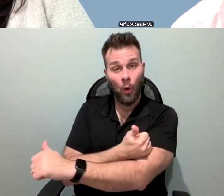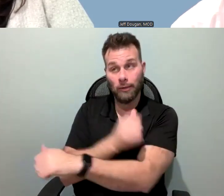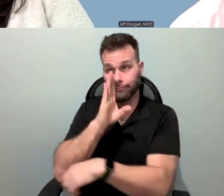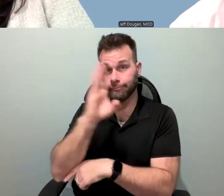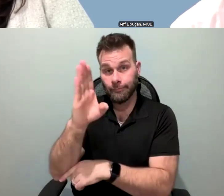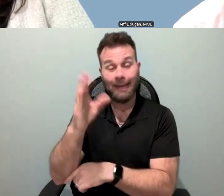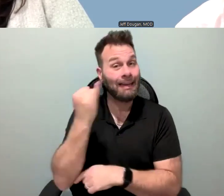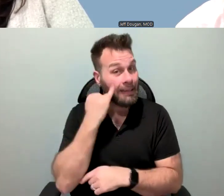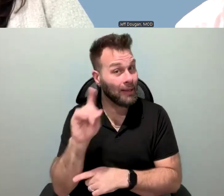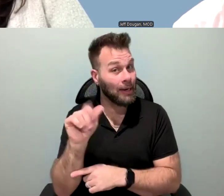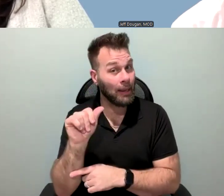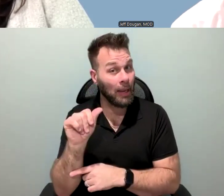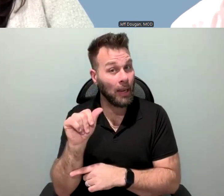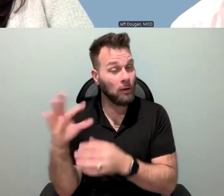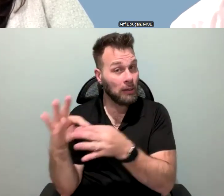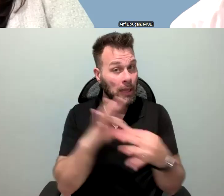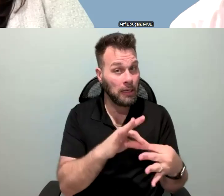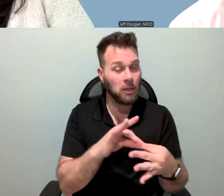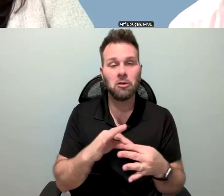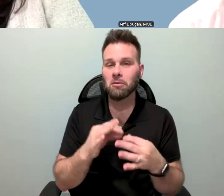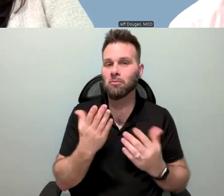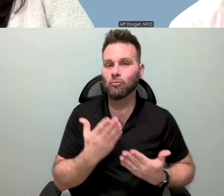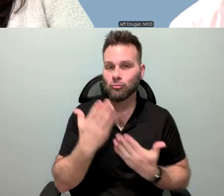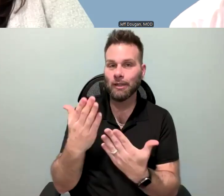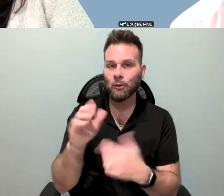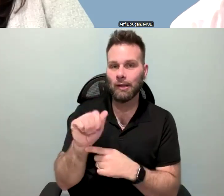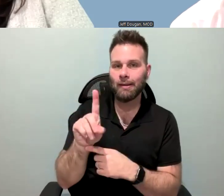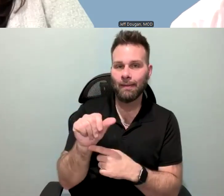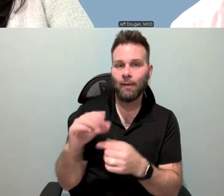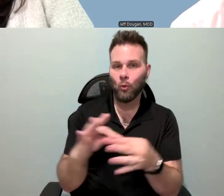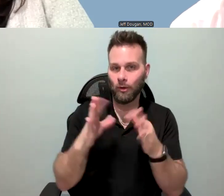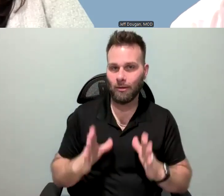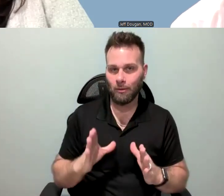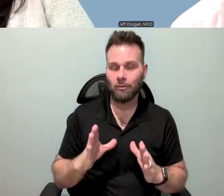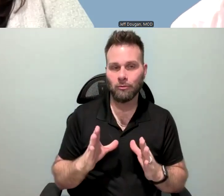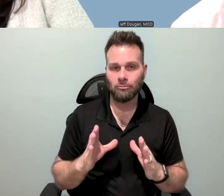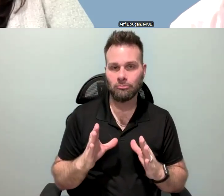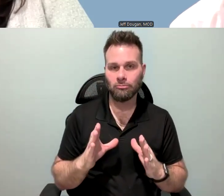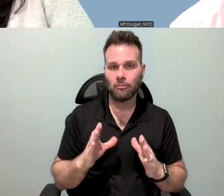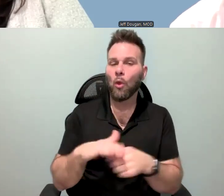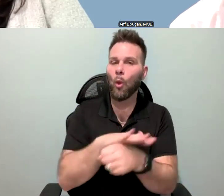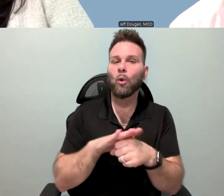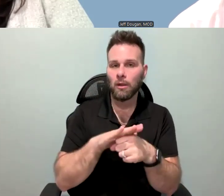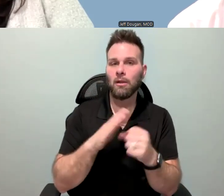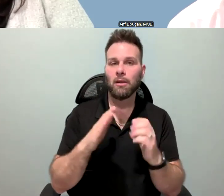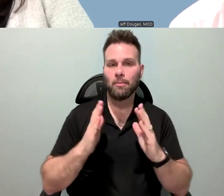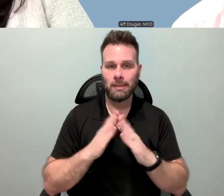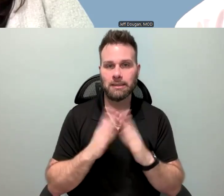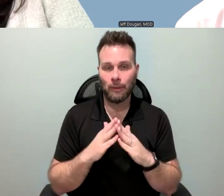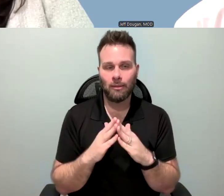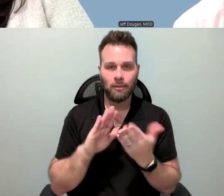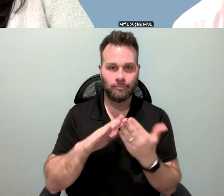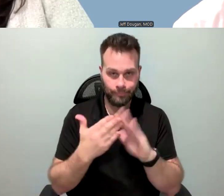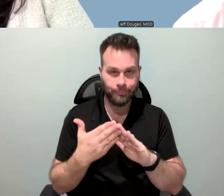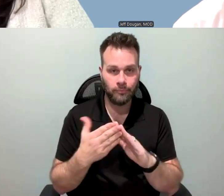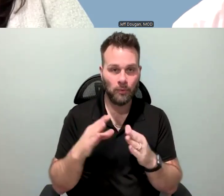it's ADA related, you might want to bring it to your ADA coordinator. Local municipal ADA coordinator. And if you're running into